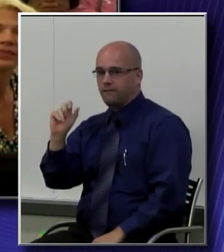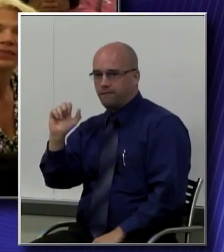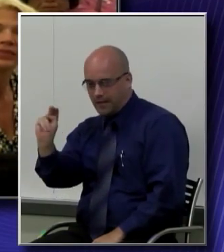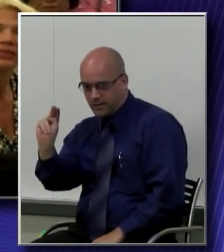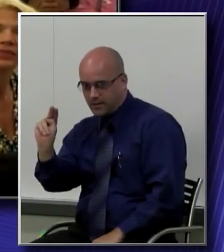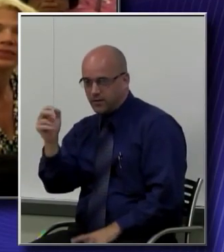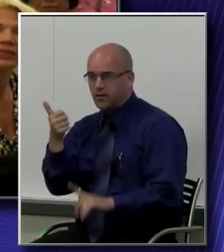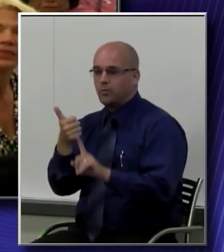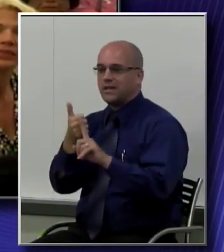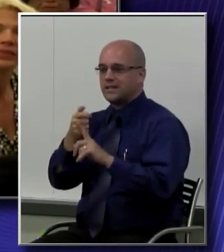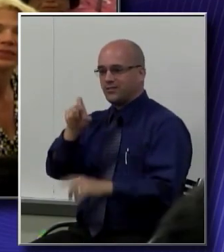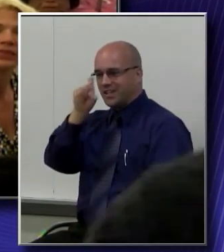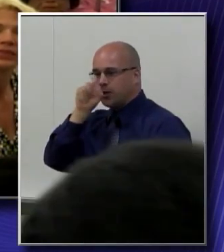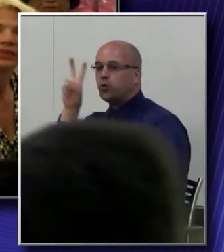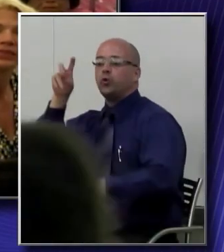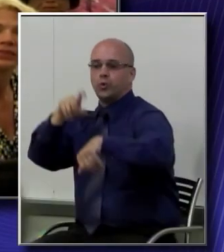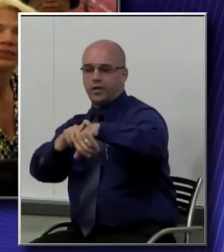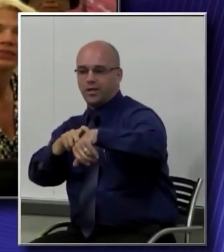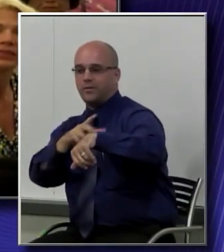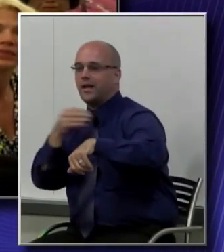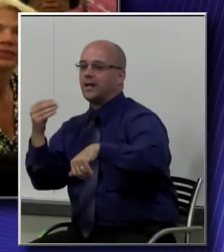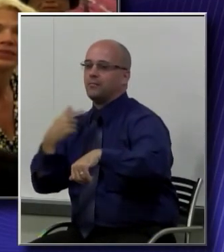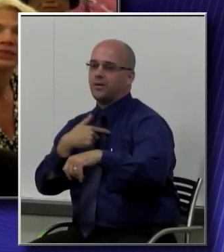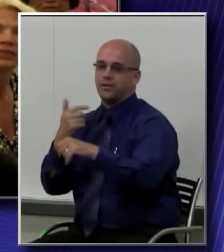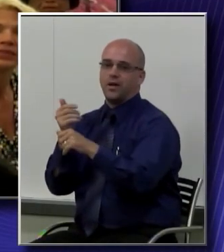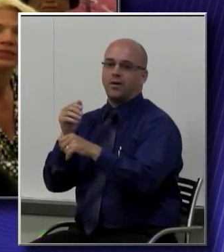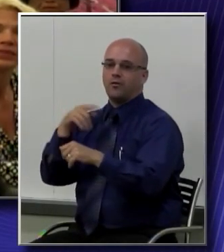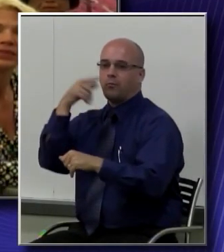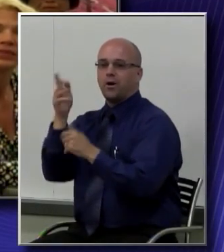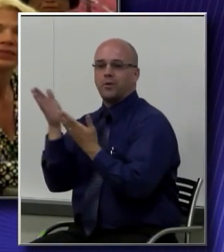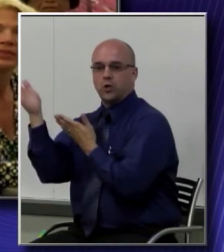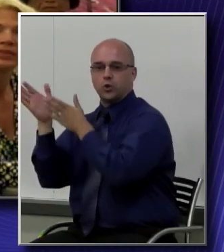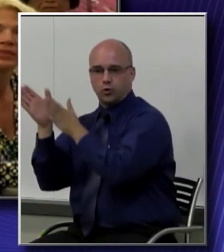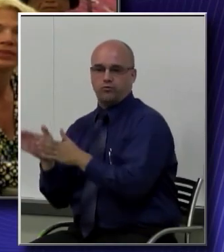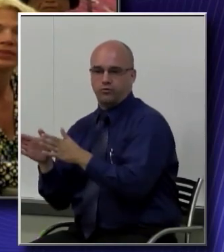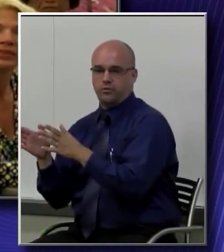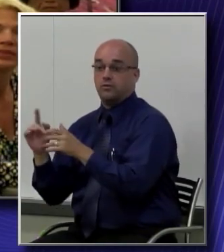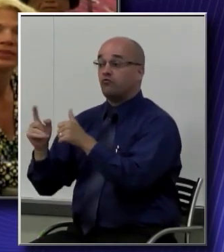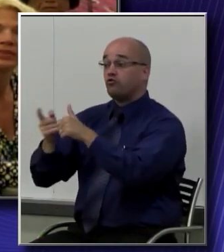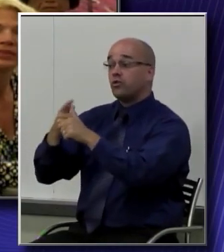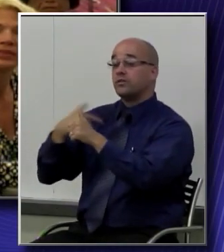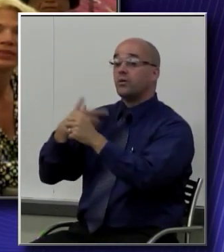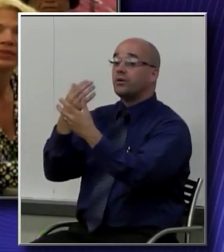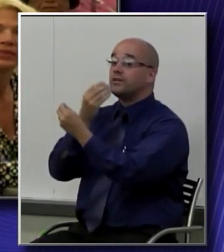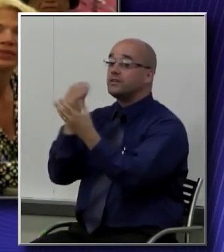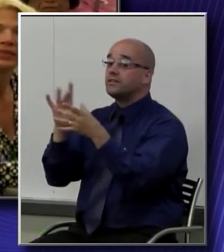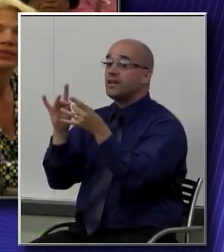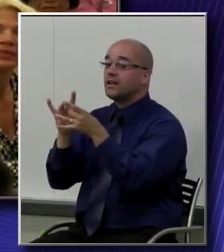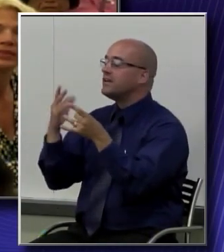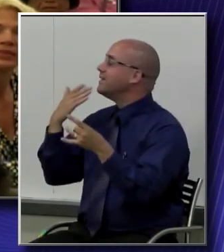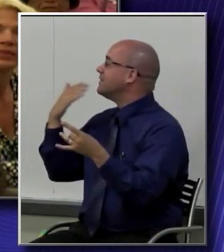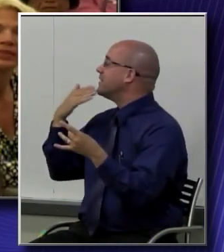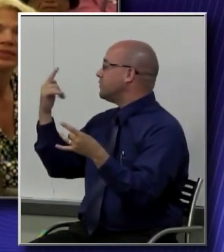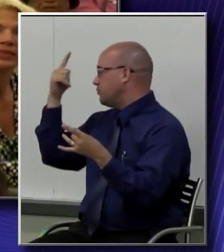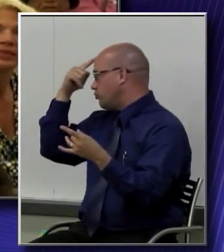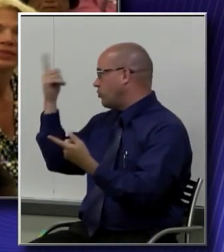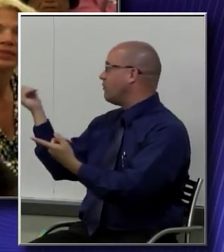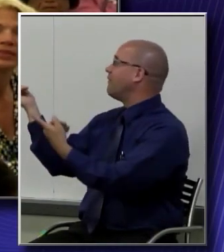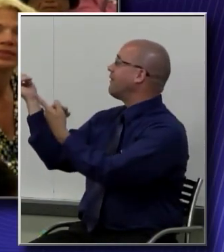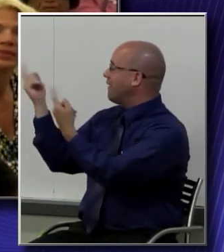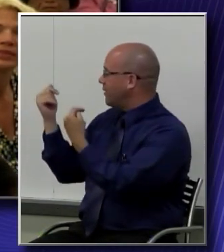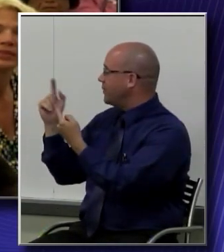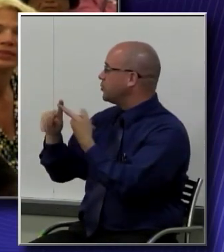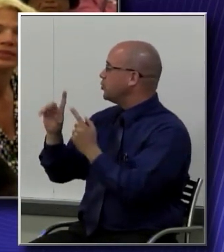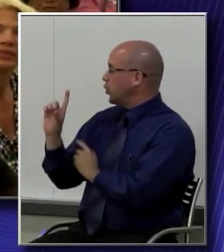Eagle two times and a public servant. First of all, let me take this opportunity to thank you for coming